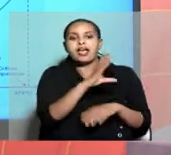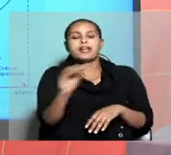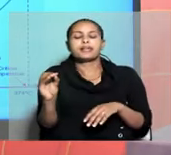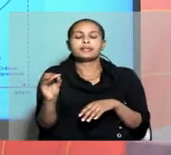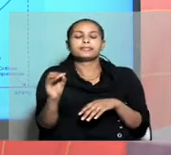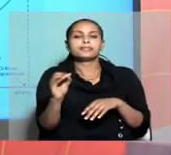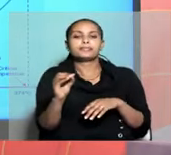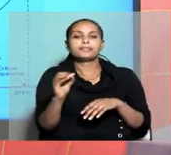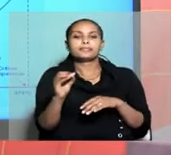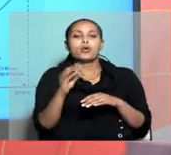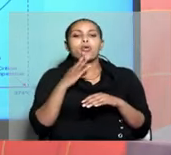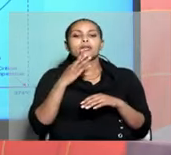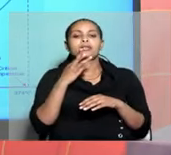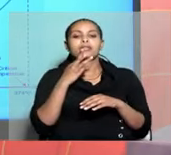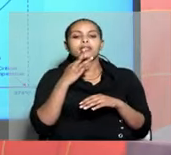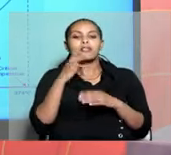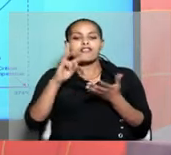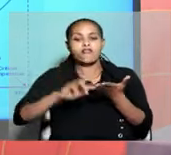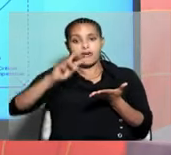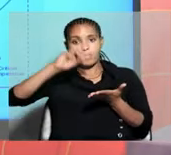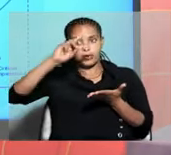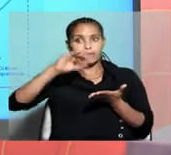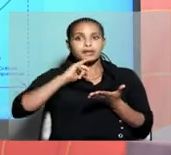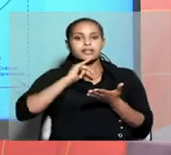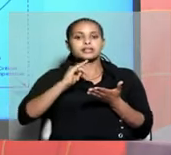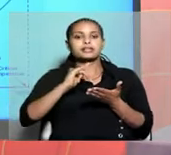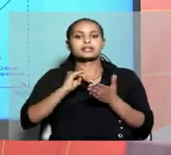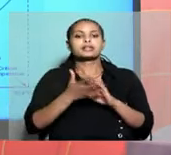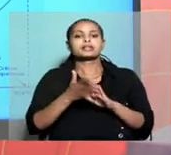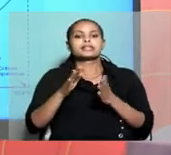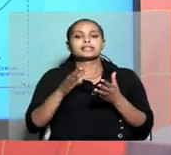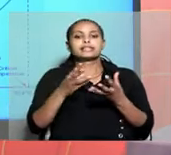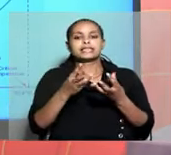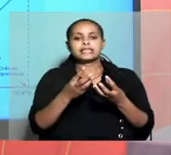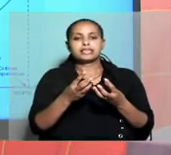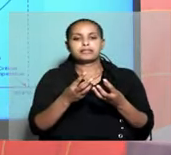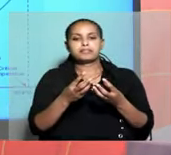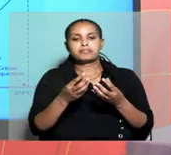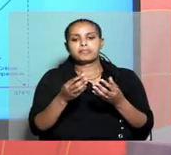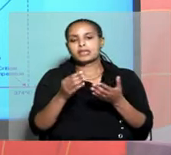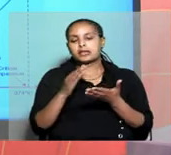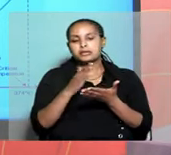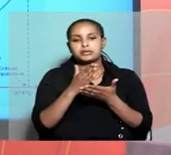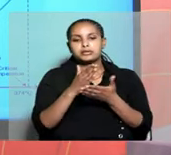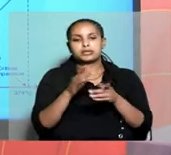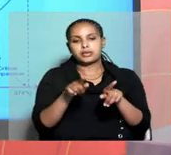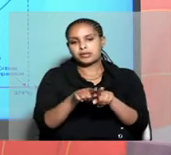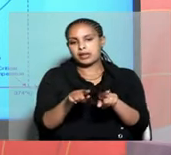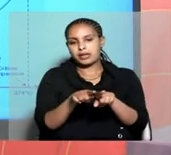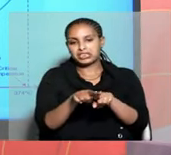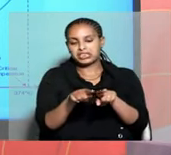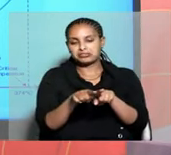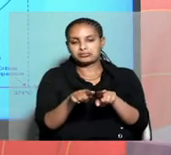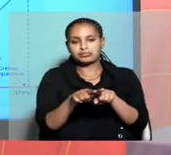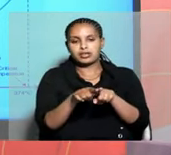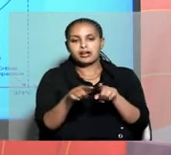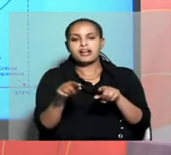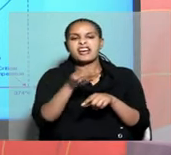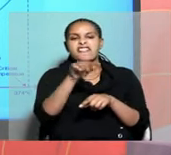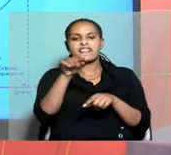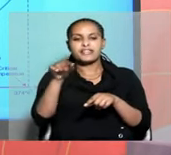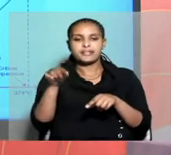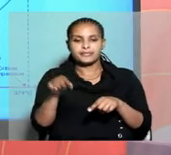and water vapor is sublimation curve. We call it sublimation